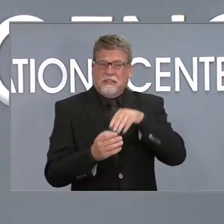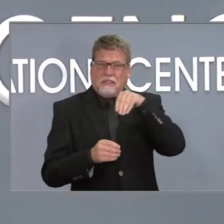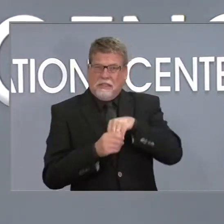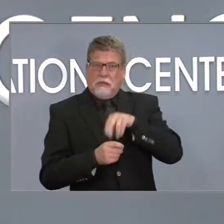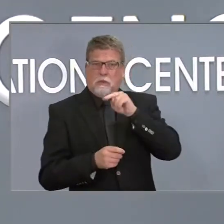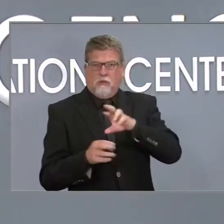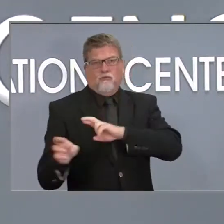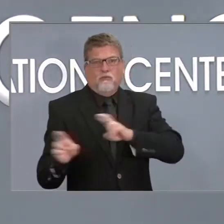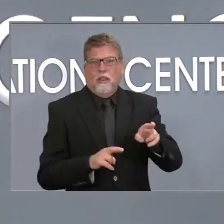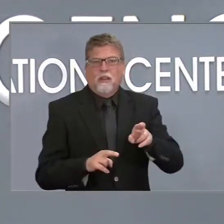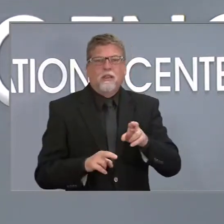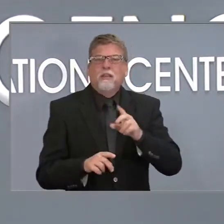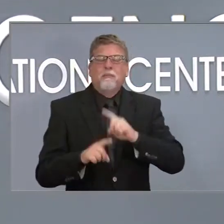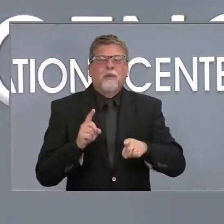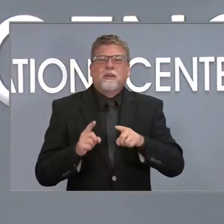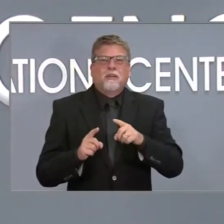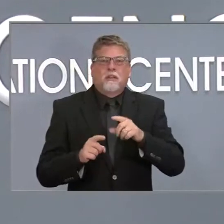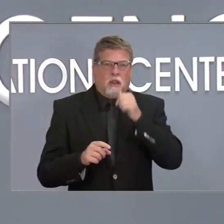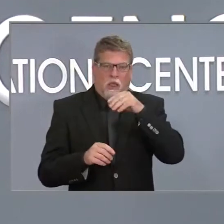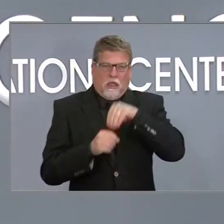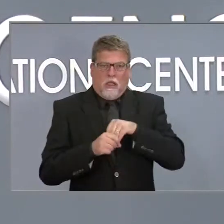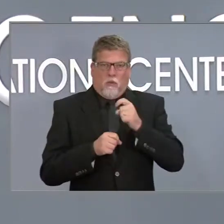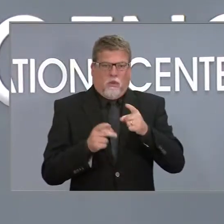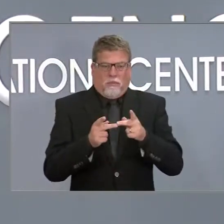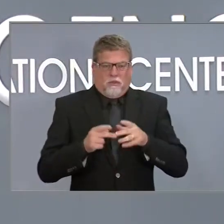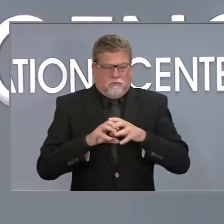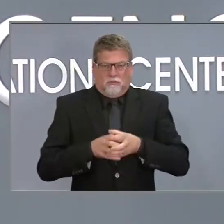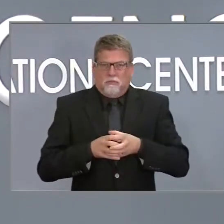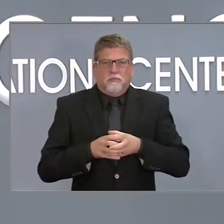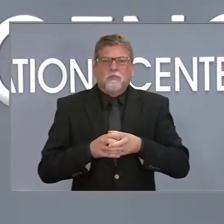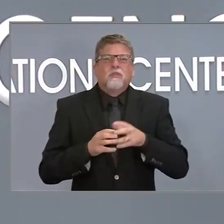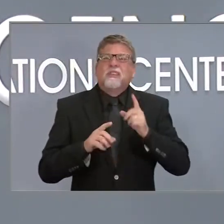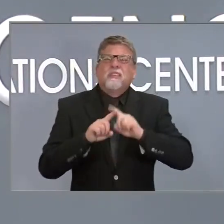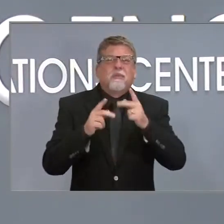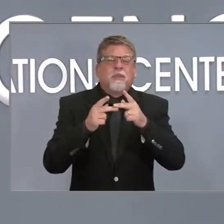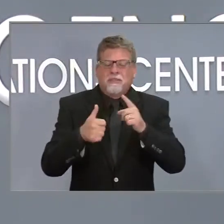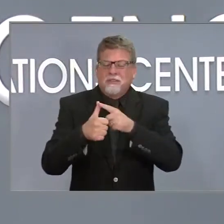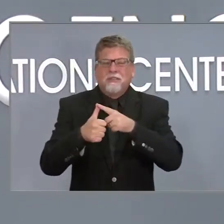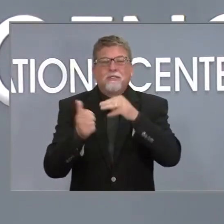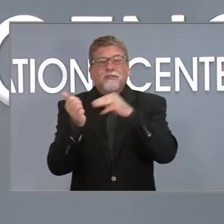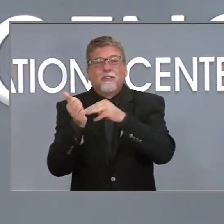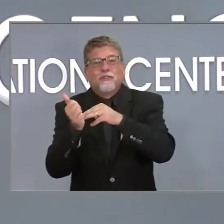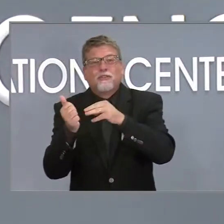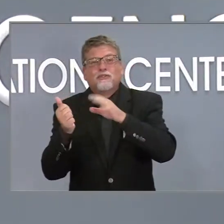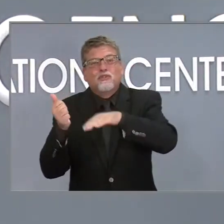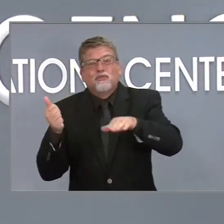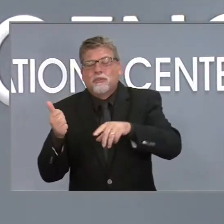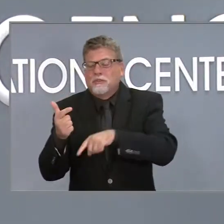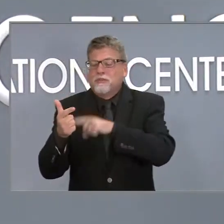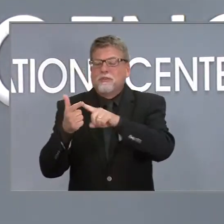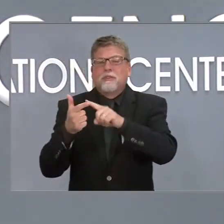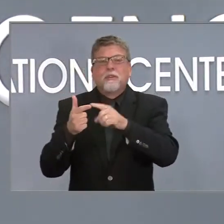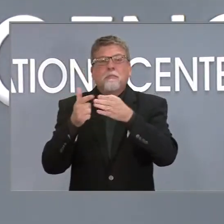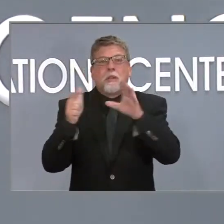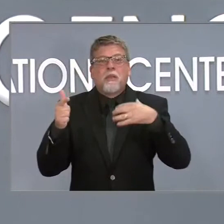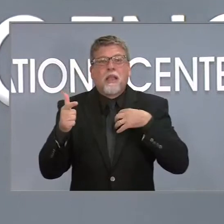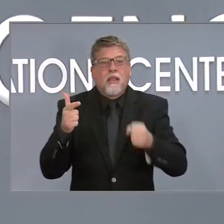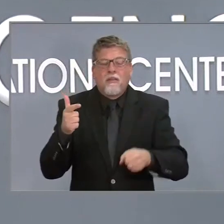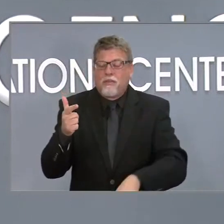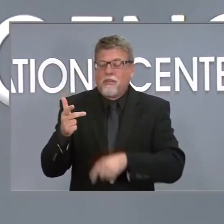in a variety of different kinds of locations. They'll be in pediatricians' offices, public health departments, but also remember our